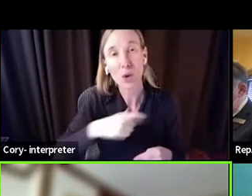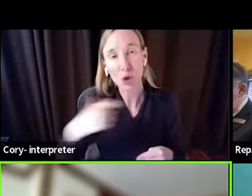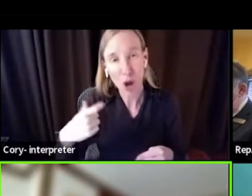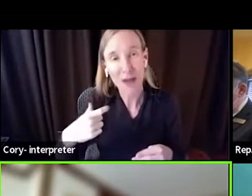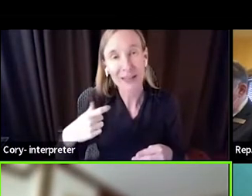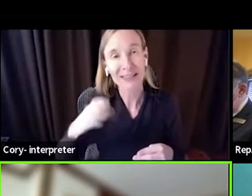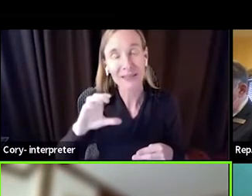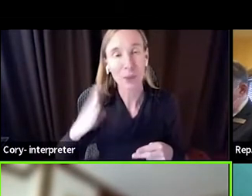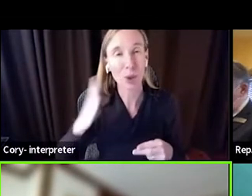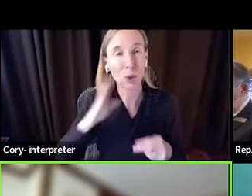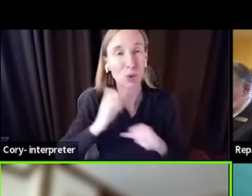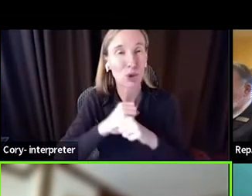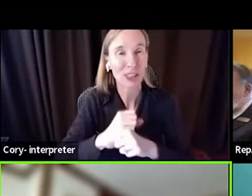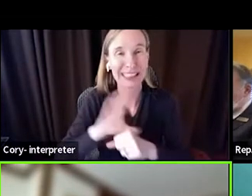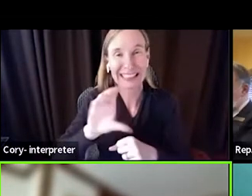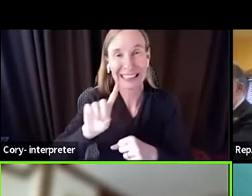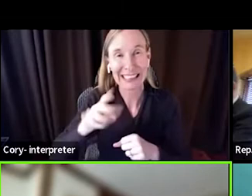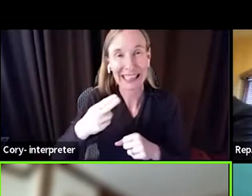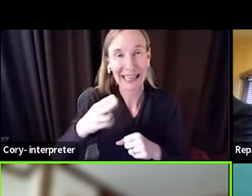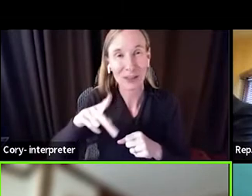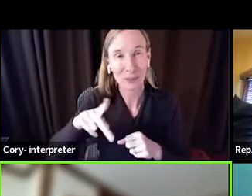HMO plan.